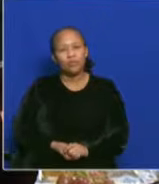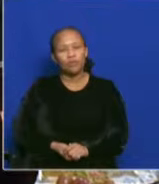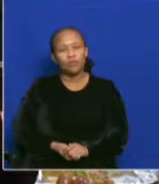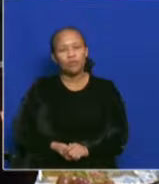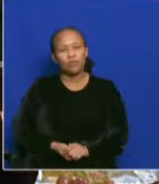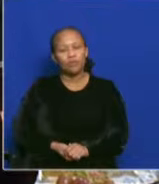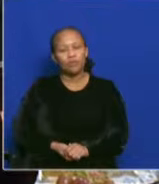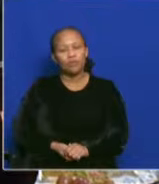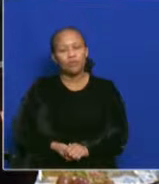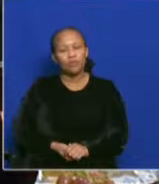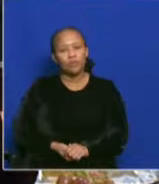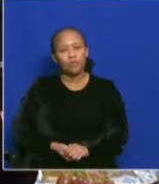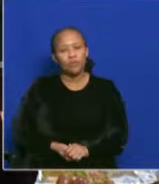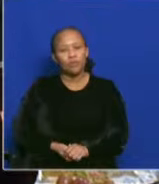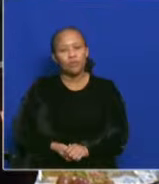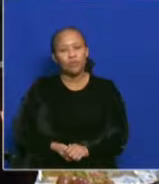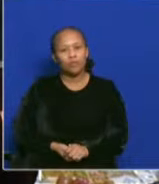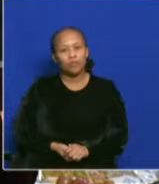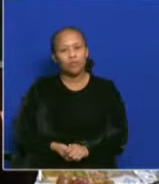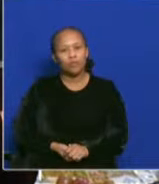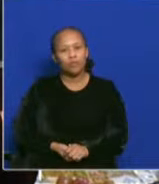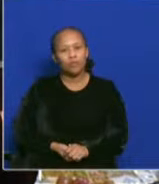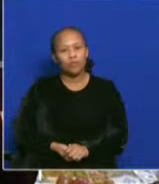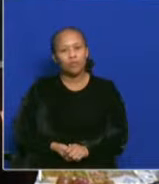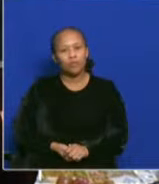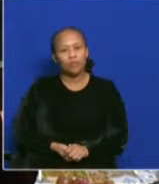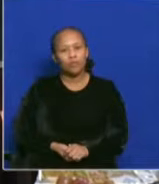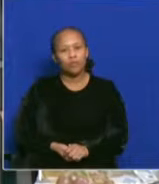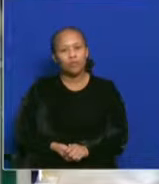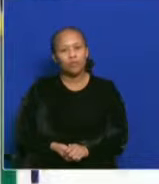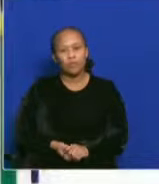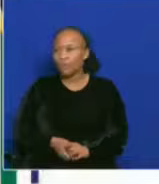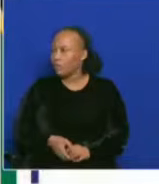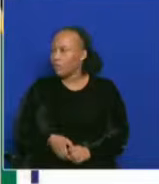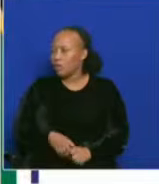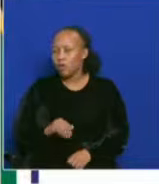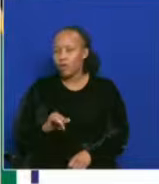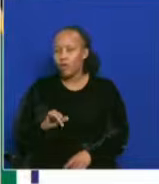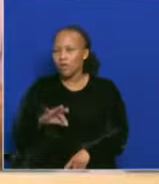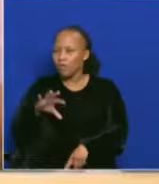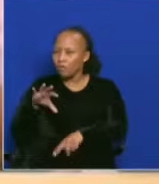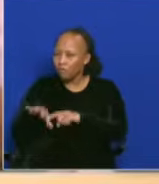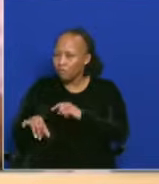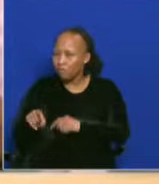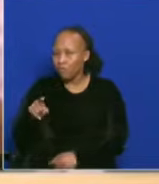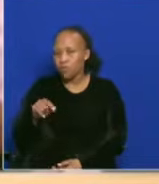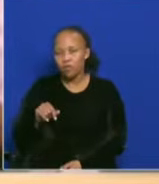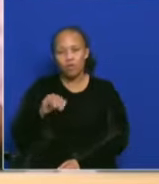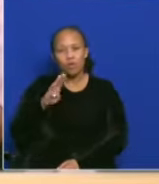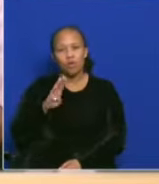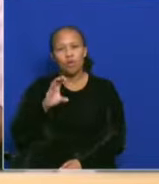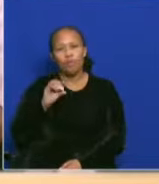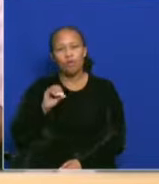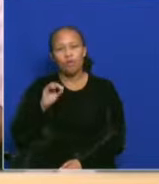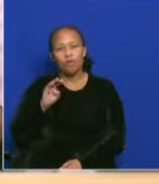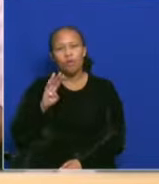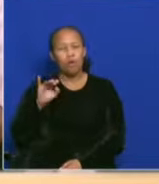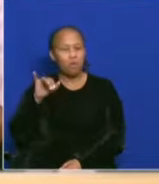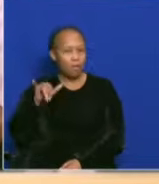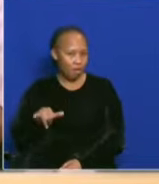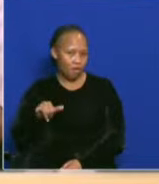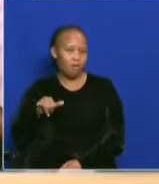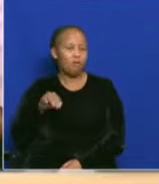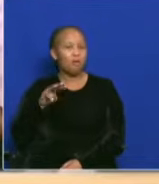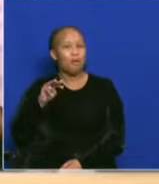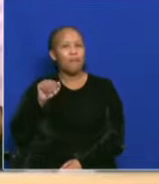Have we sought to find out who is Bobby Make insofar as he may be a person from a government person?